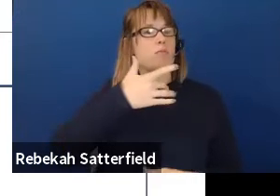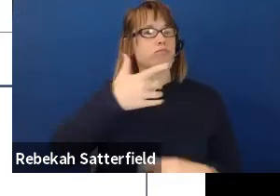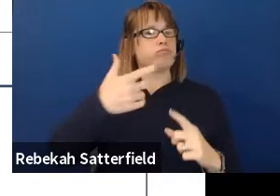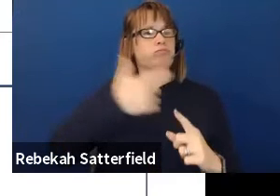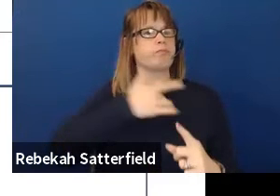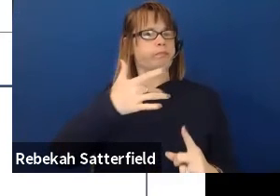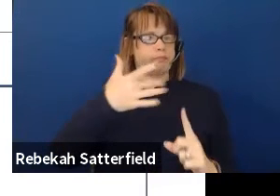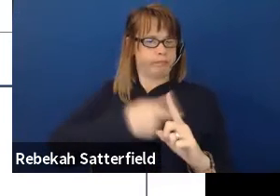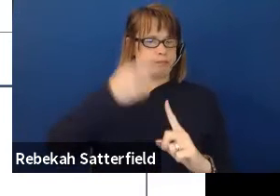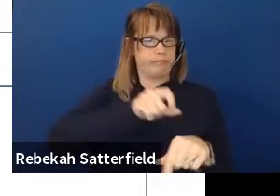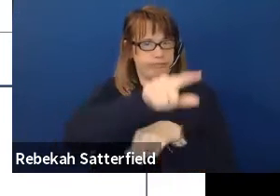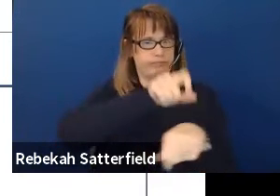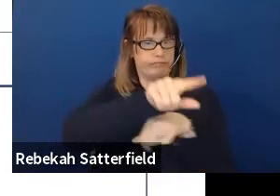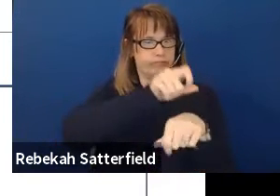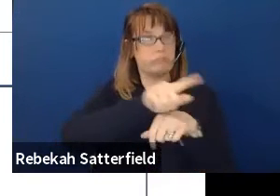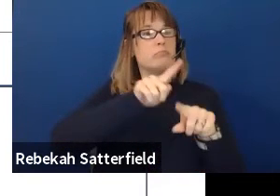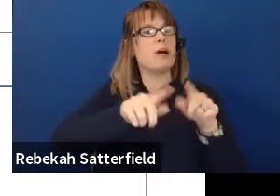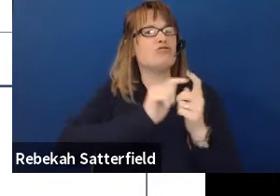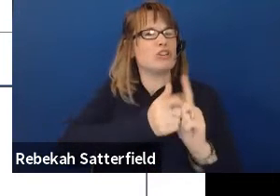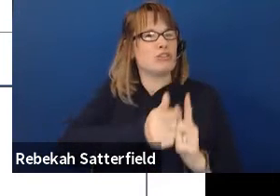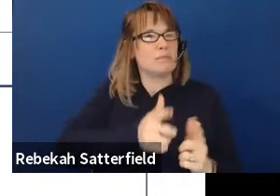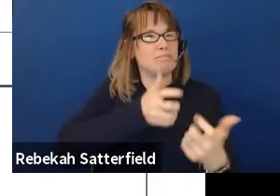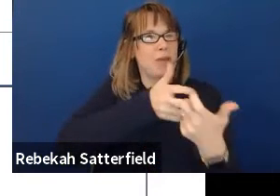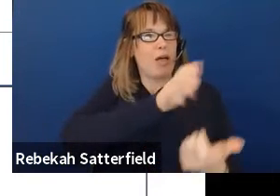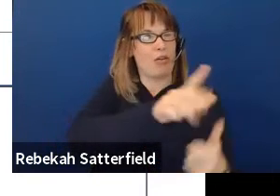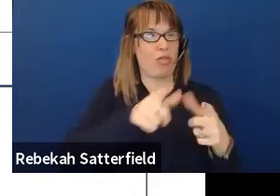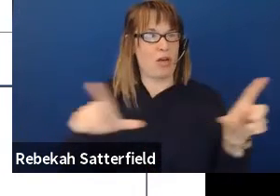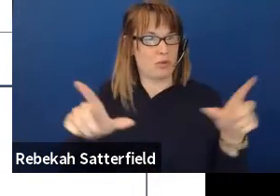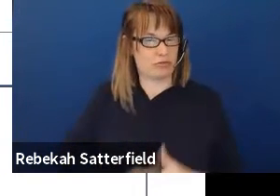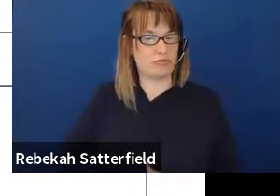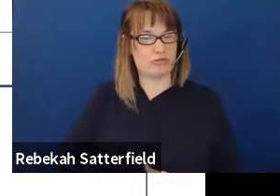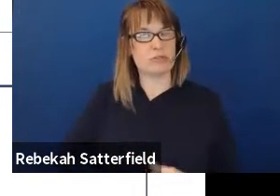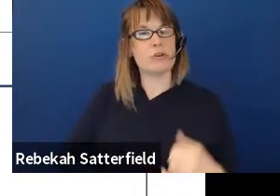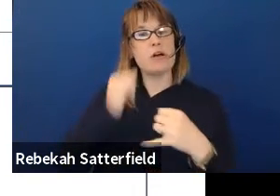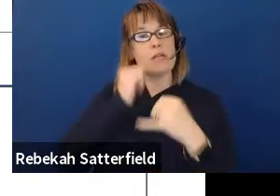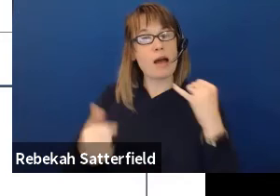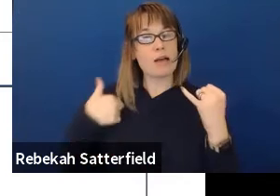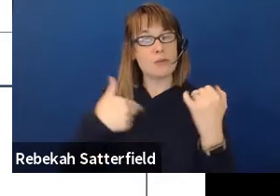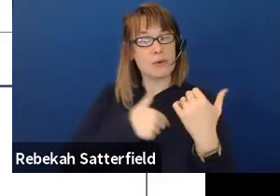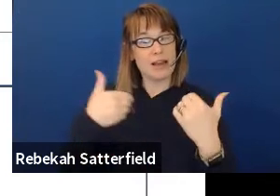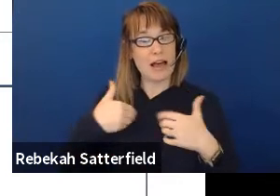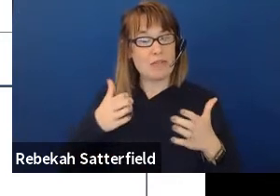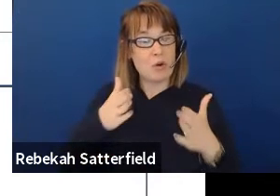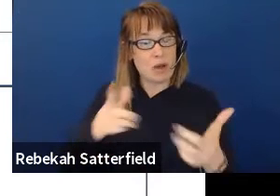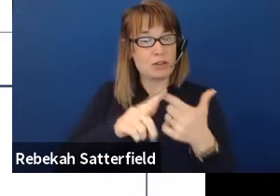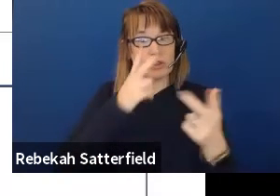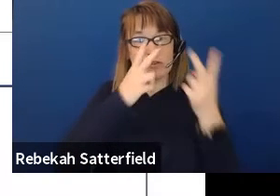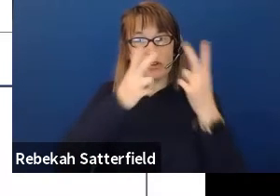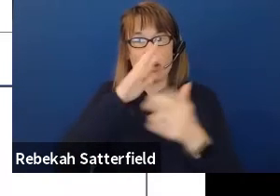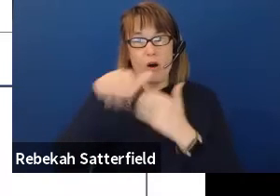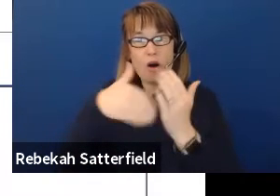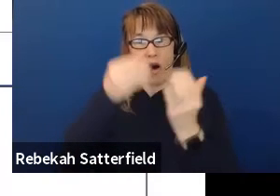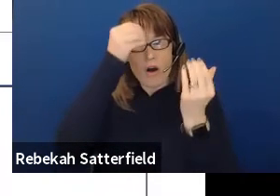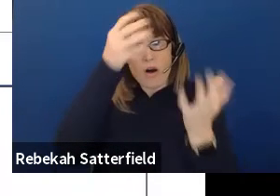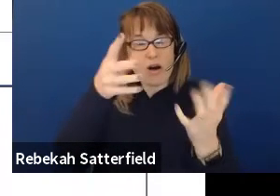communications. And then really lastly, administrators have the ability to view all this data in real time and all